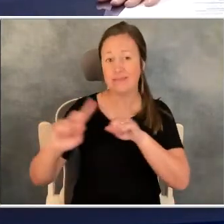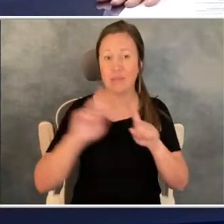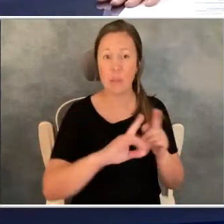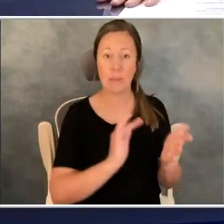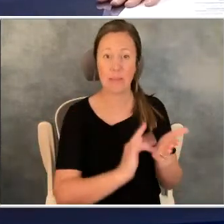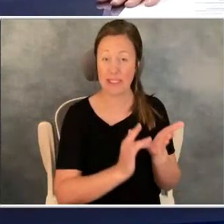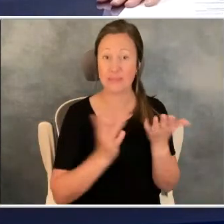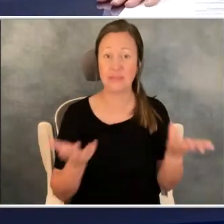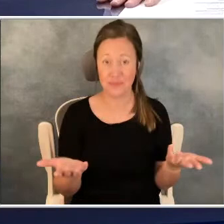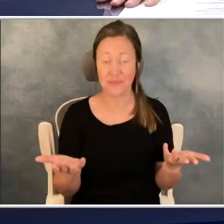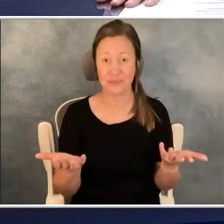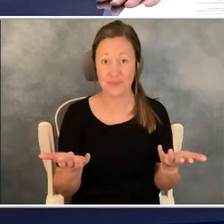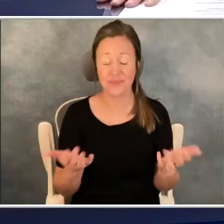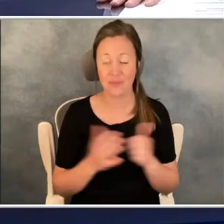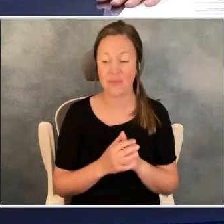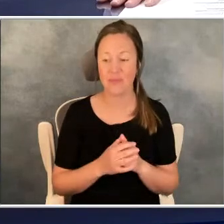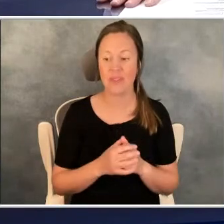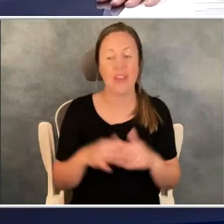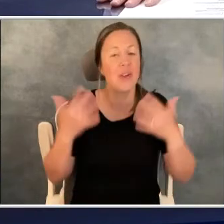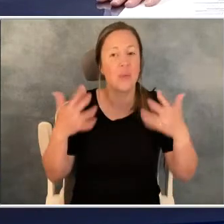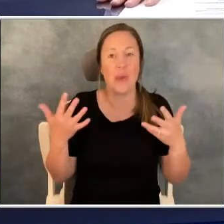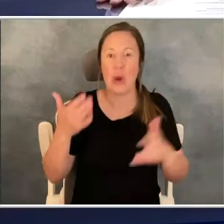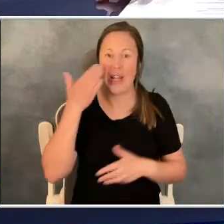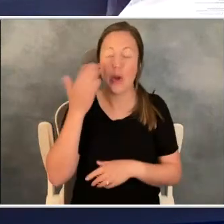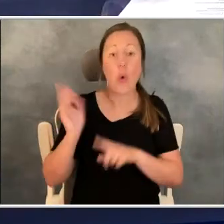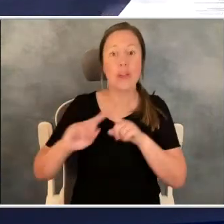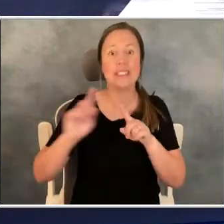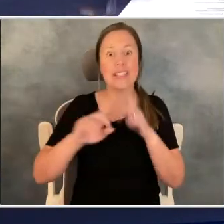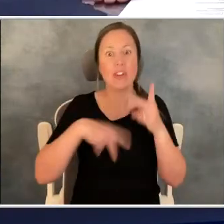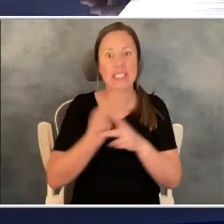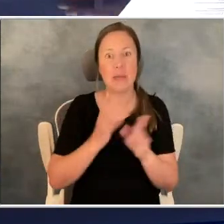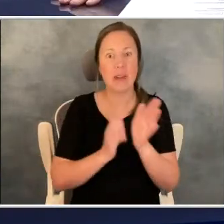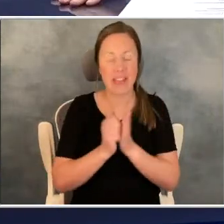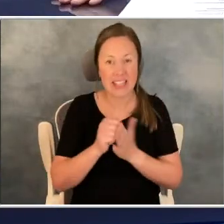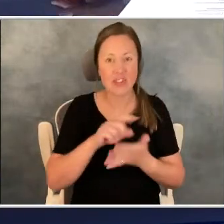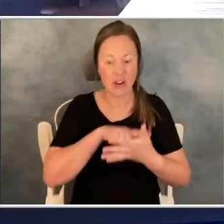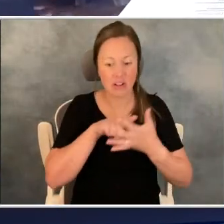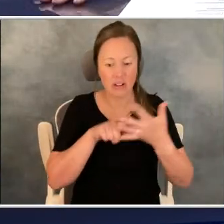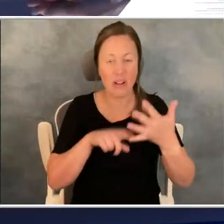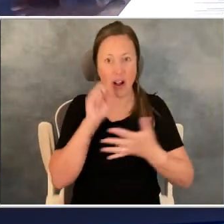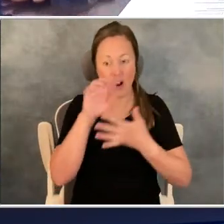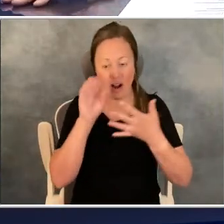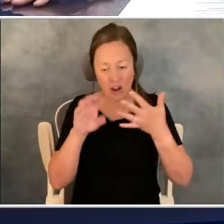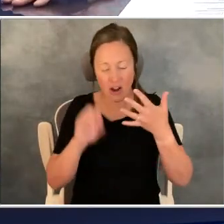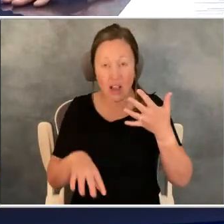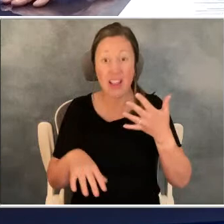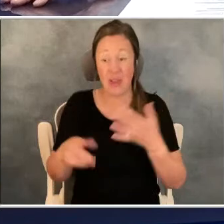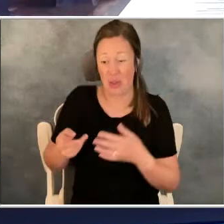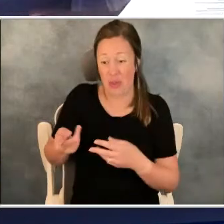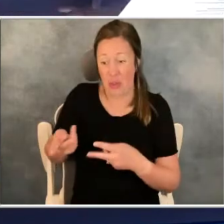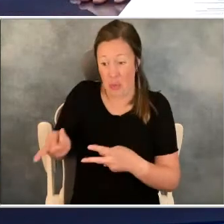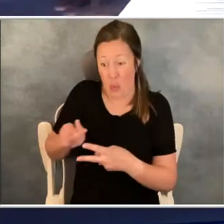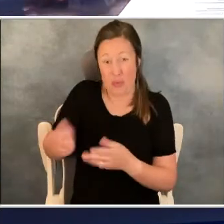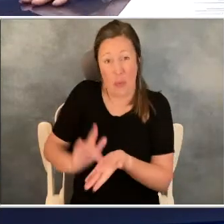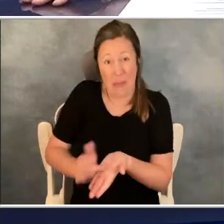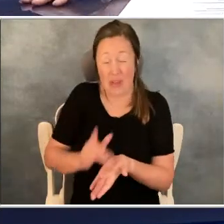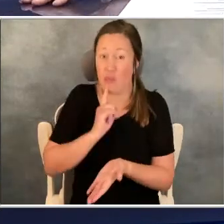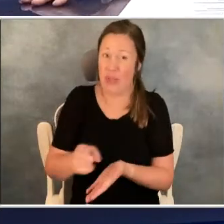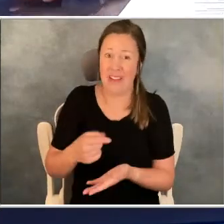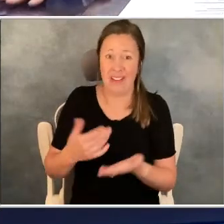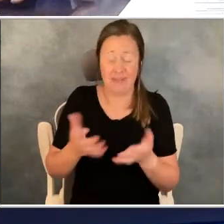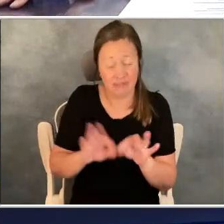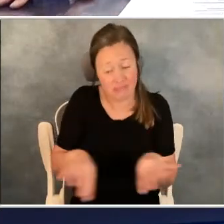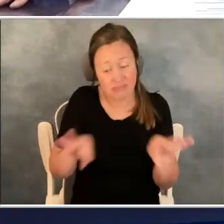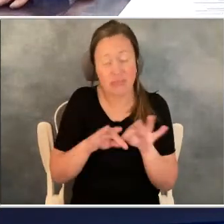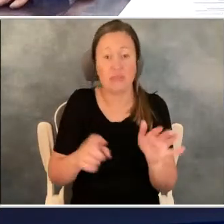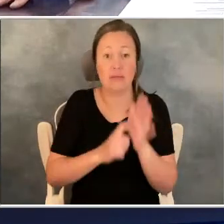Holzbein mentioned the types like testicular cancer, ovarian cancer, lung cancer, where cisplatin and carboplatin are really the basis of therapy. And so if you don't have that,